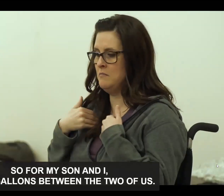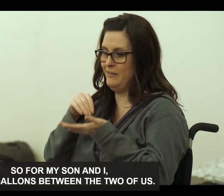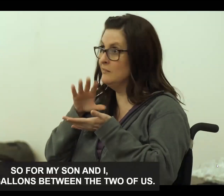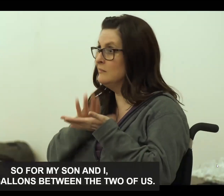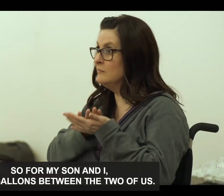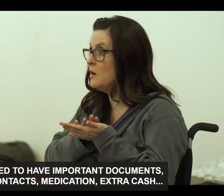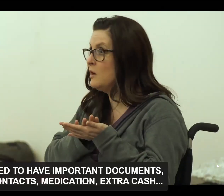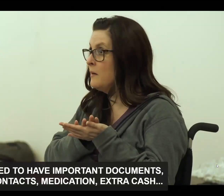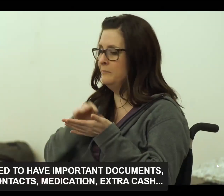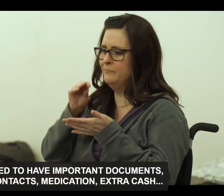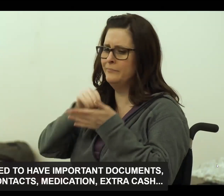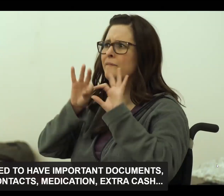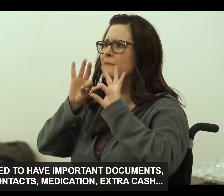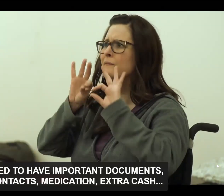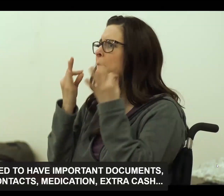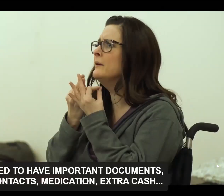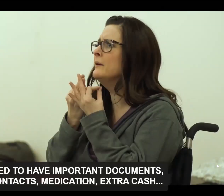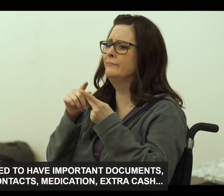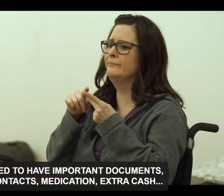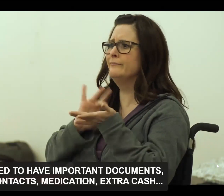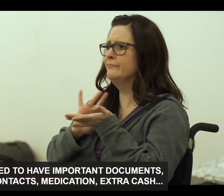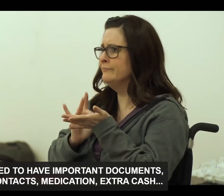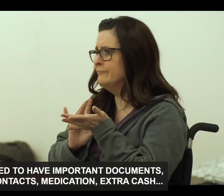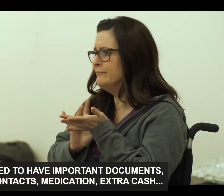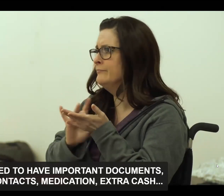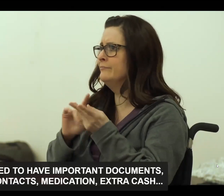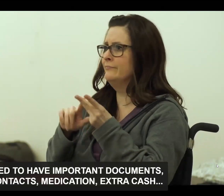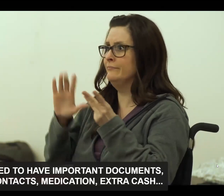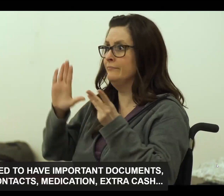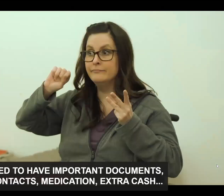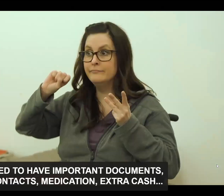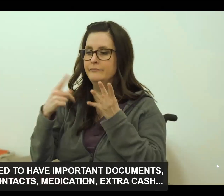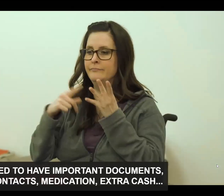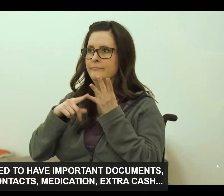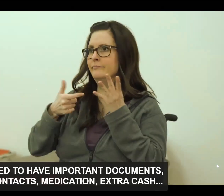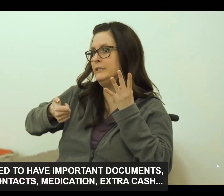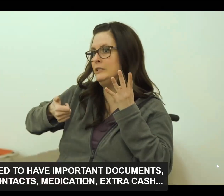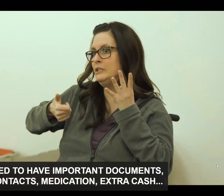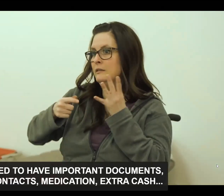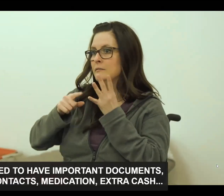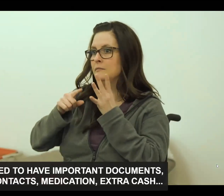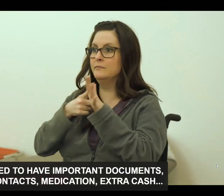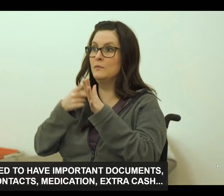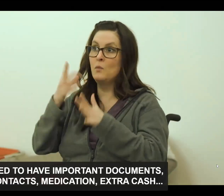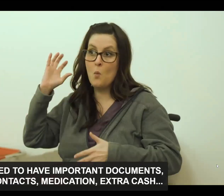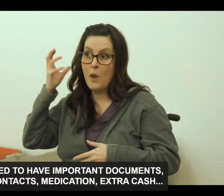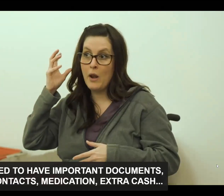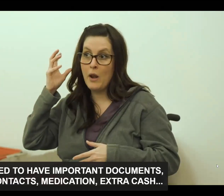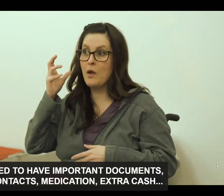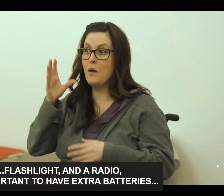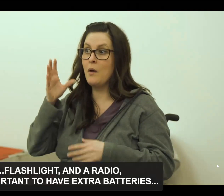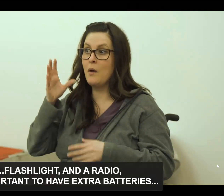I also need to have important documents, family contacts, medication, extra cash, flashlight, and a